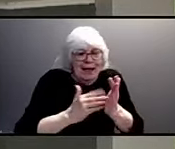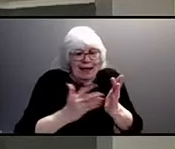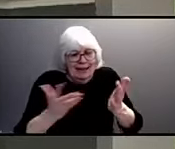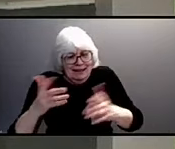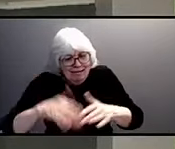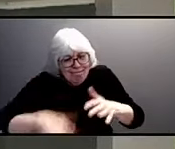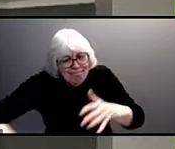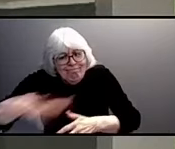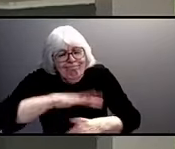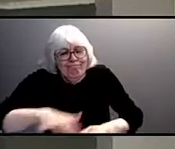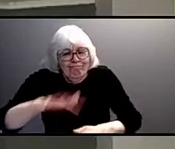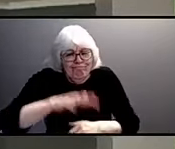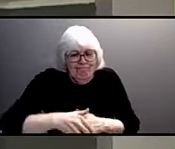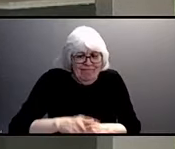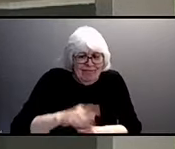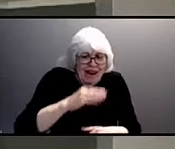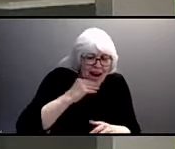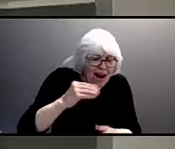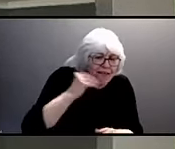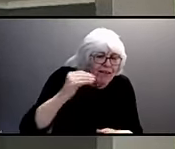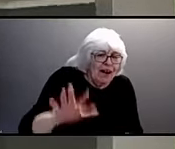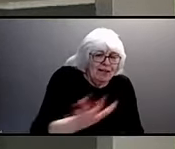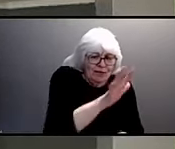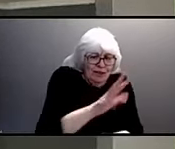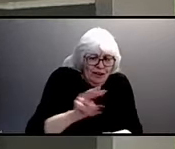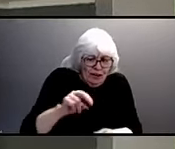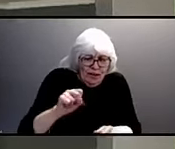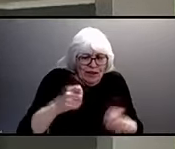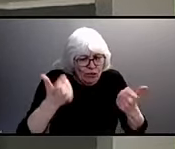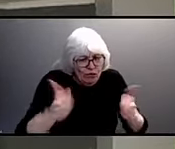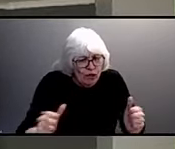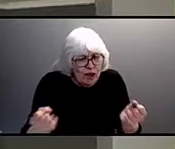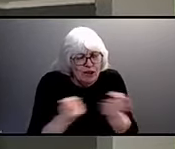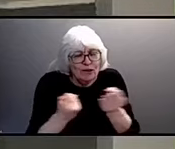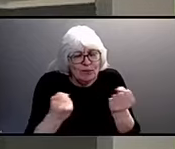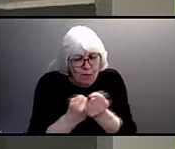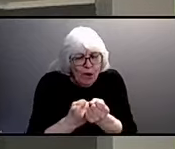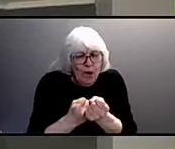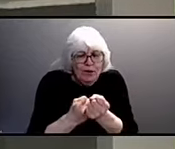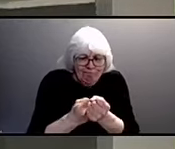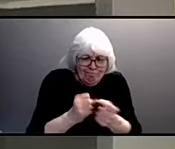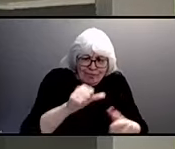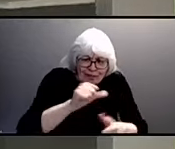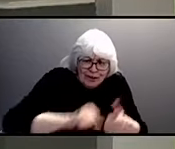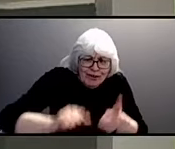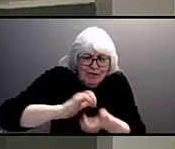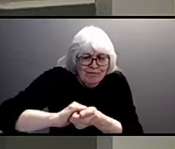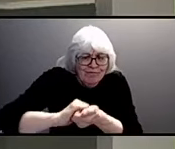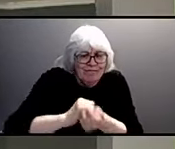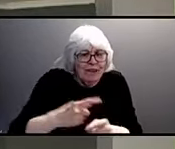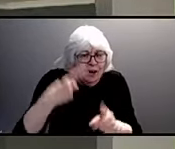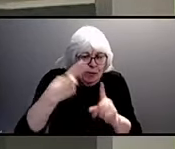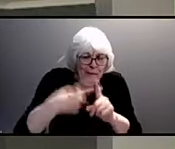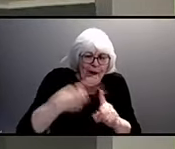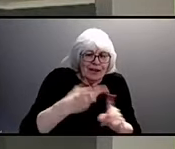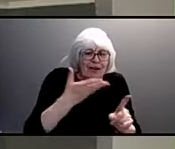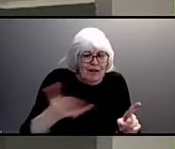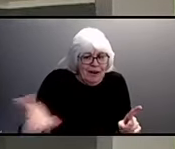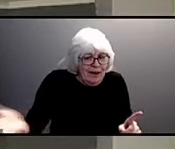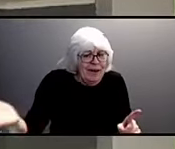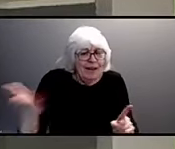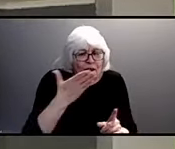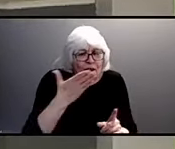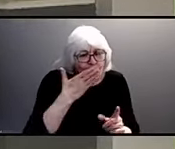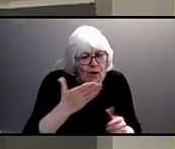Scotia come together to support each other. And that's the good thing about where we live. People do want to help each other, and that makes a big